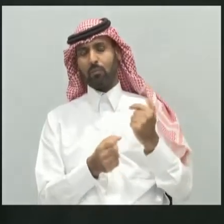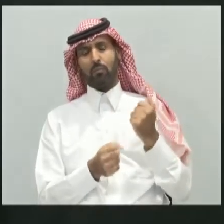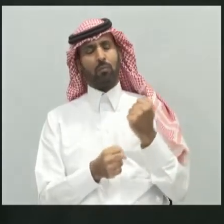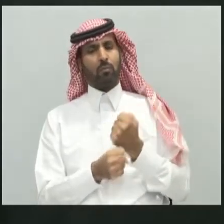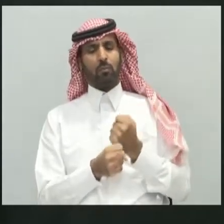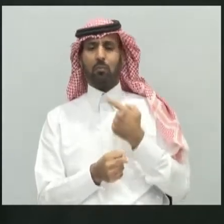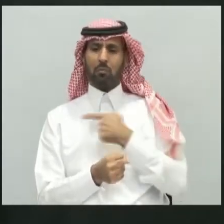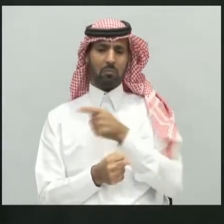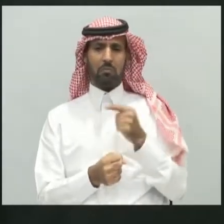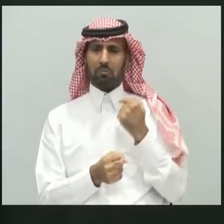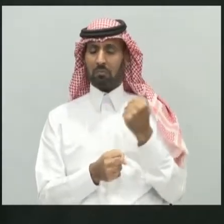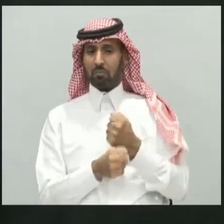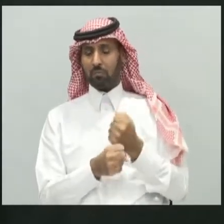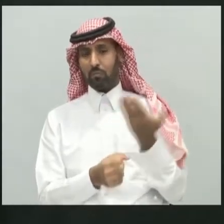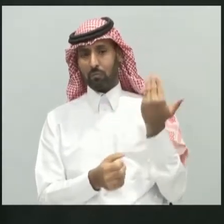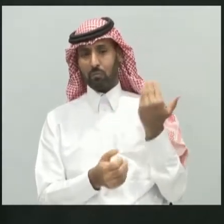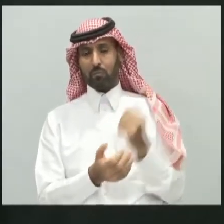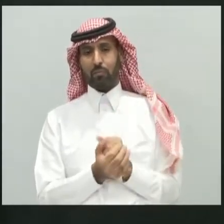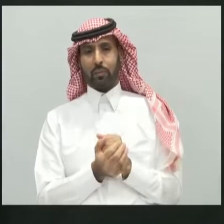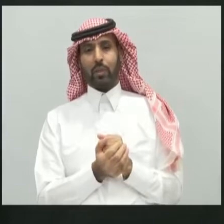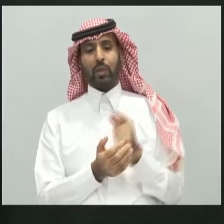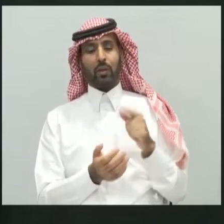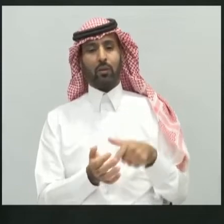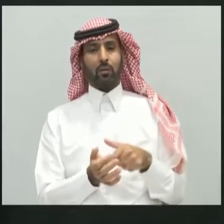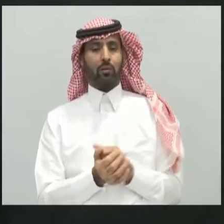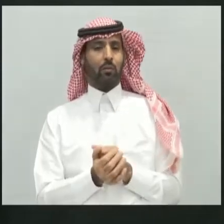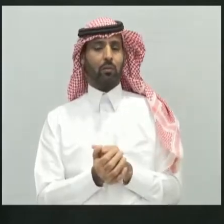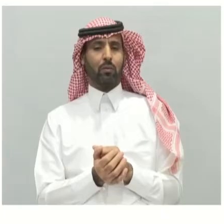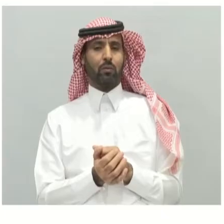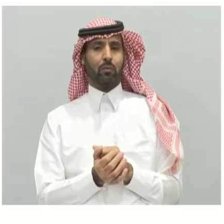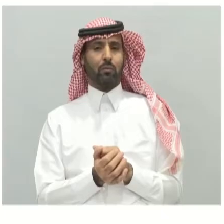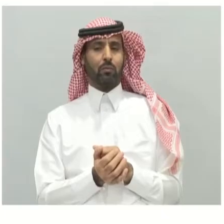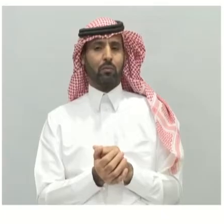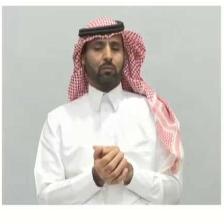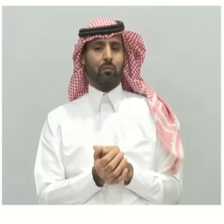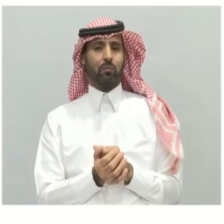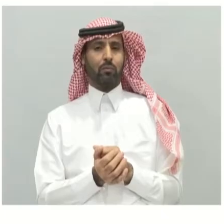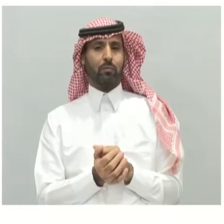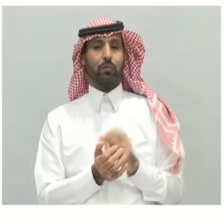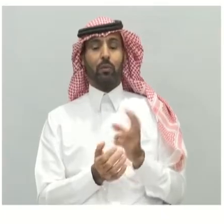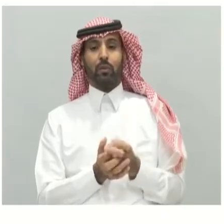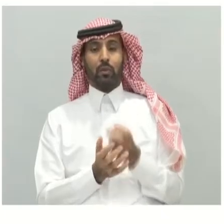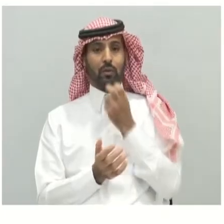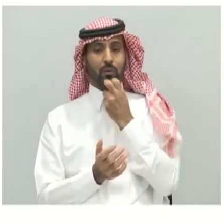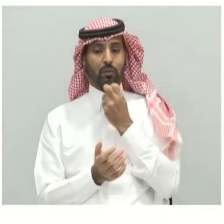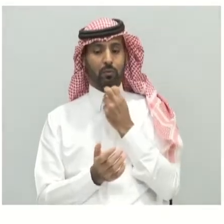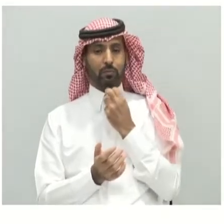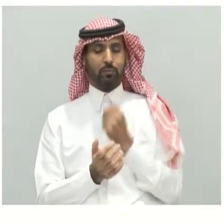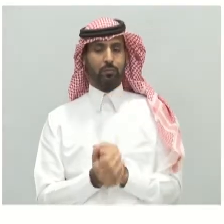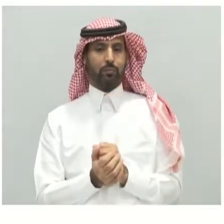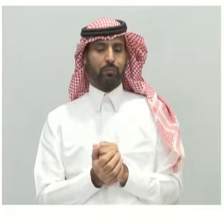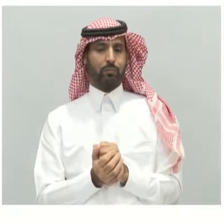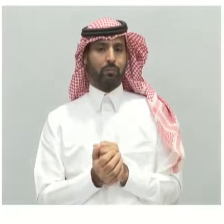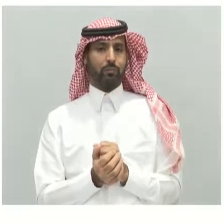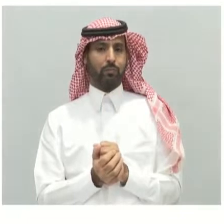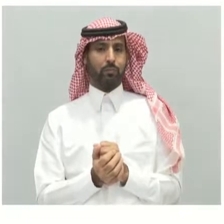past. Okay, inshallah today, we will take the grammar, okay? So